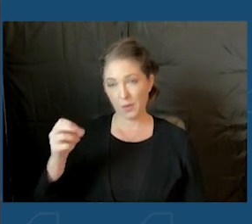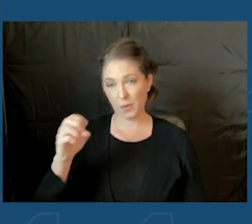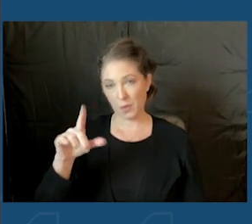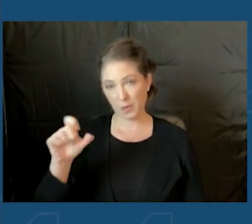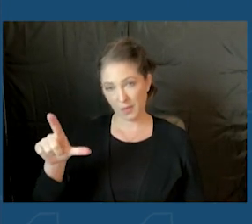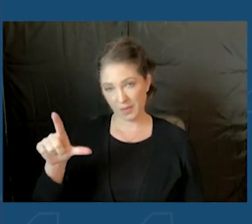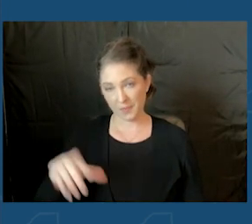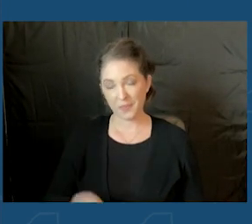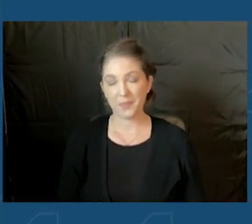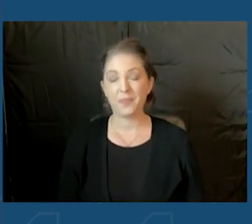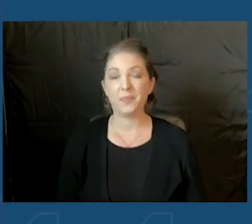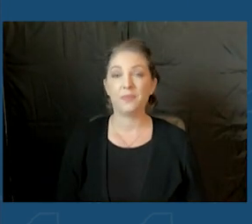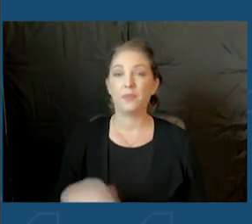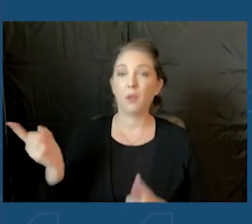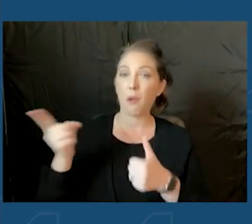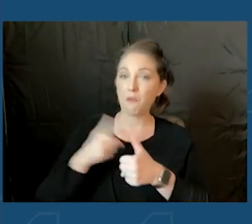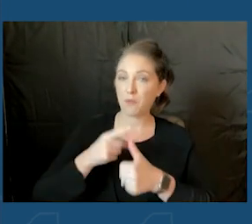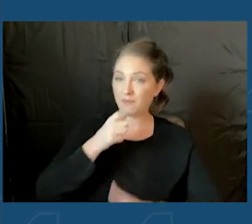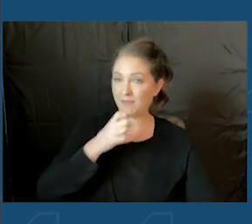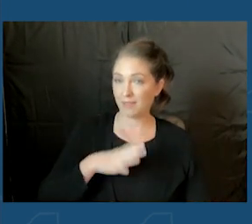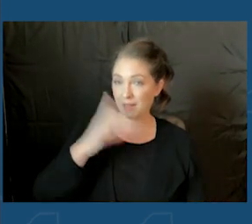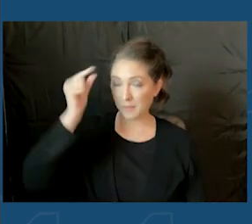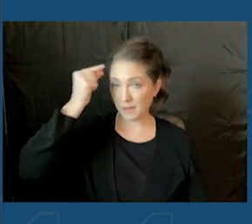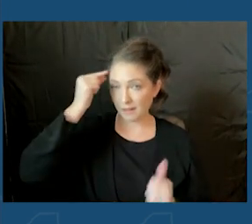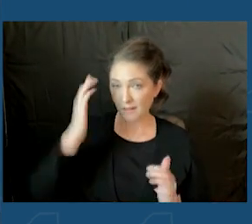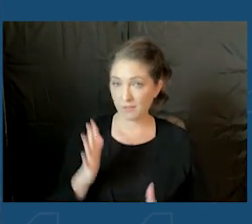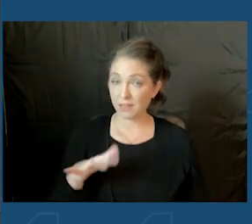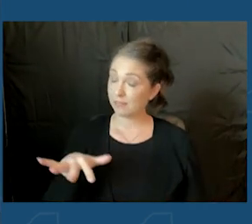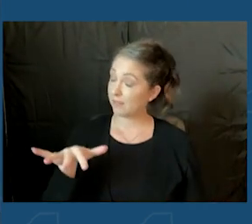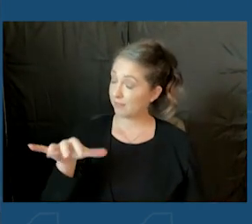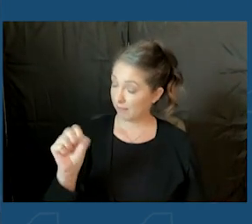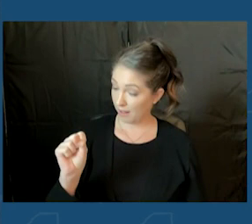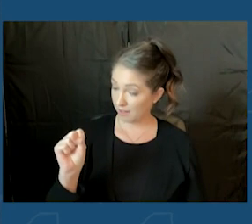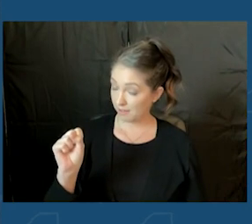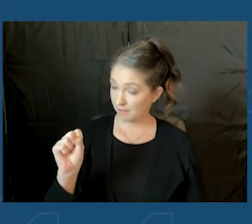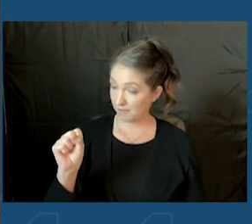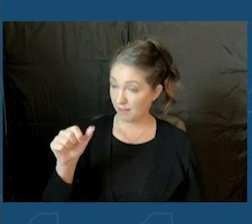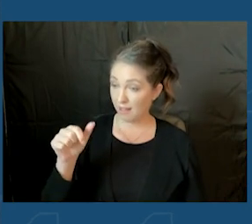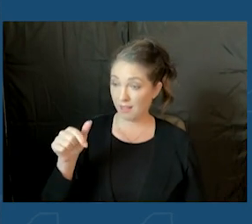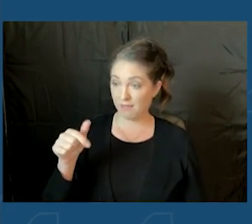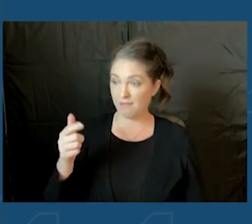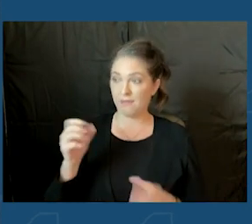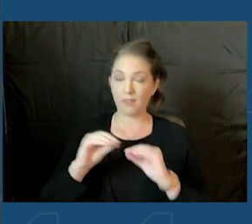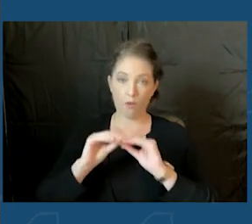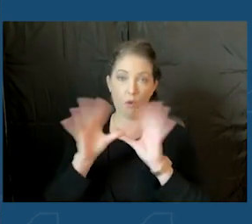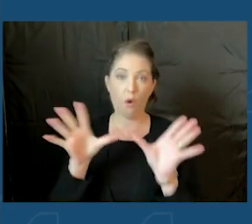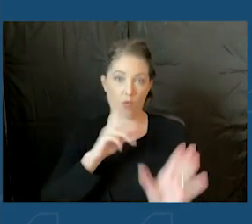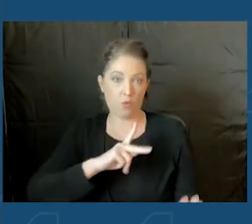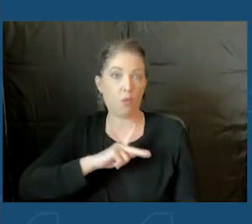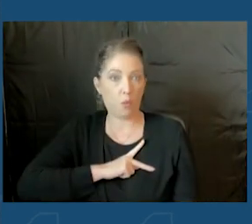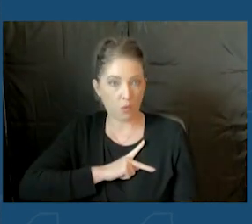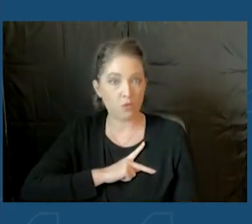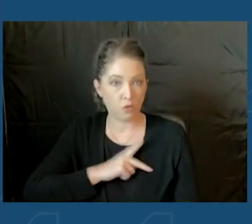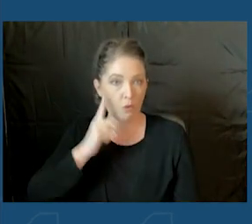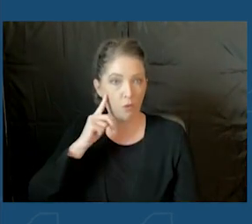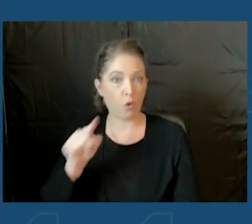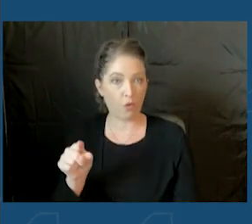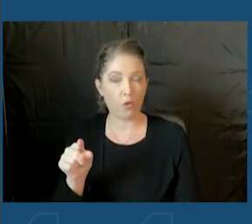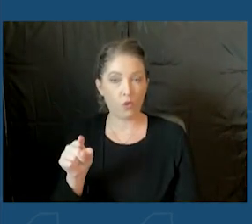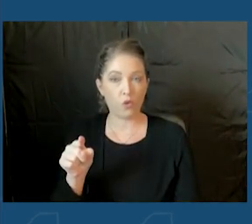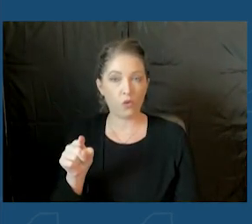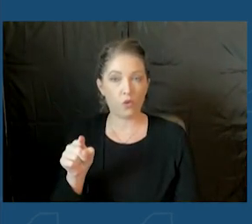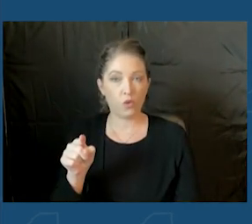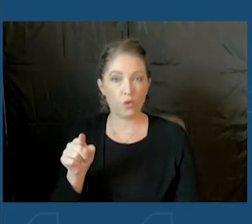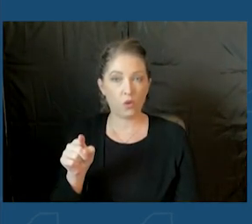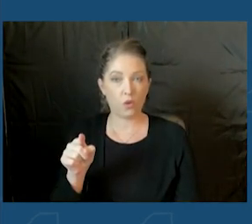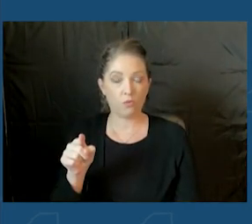the first woman governor, and yes, this is clearly personal. She wasted